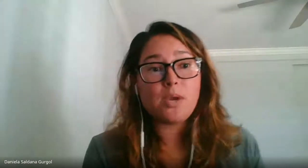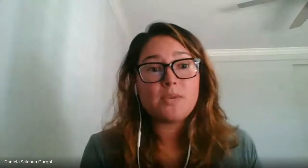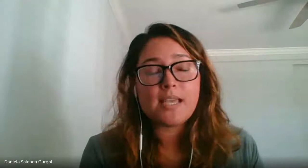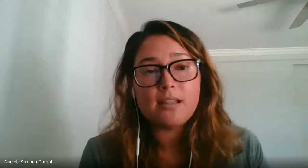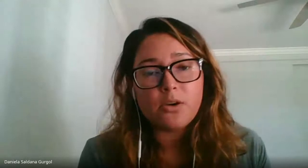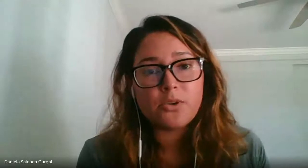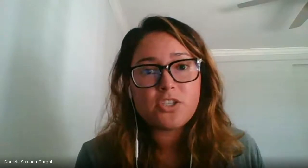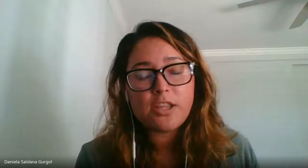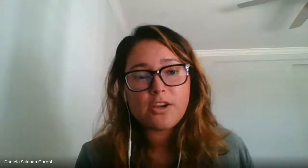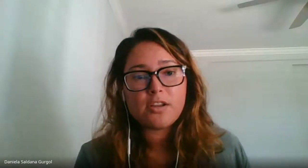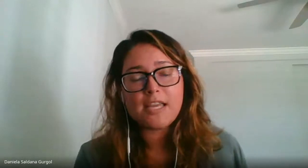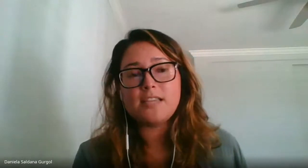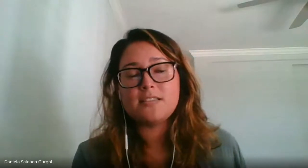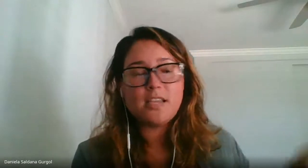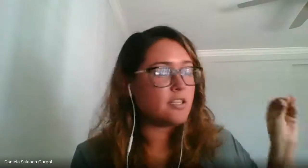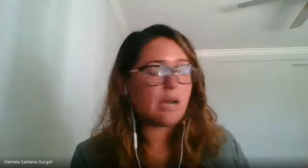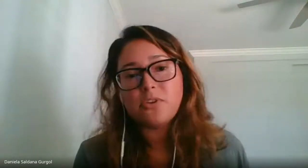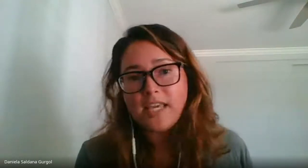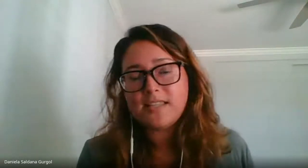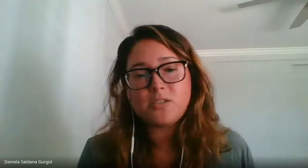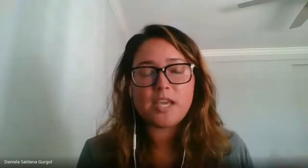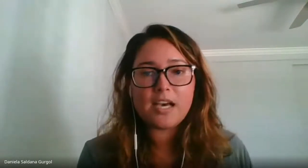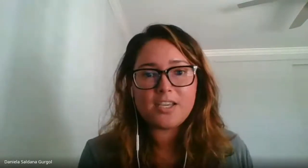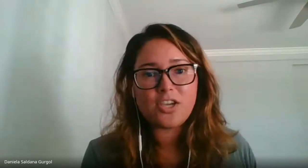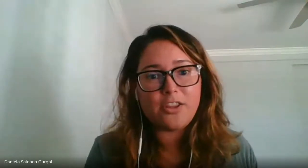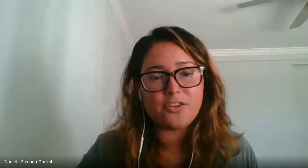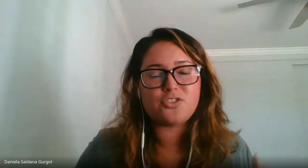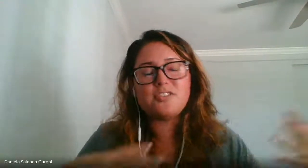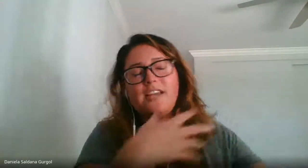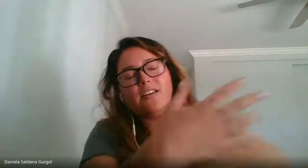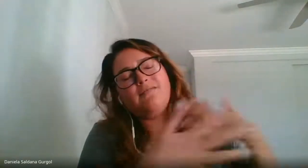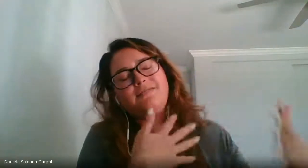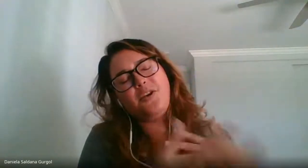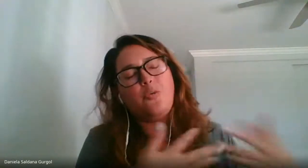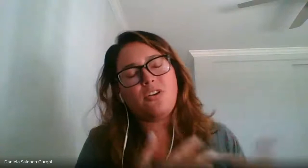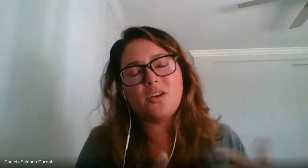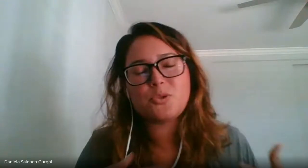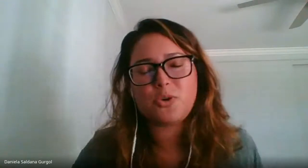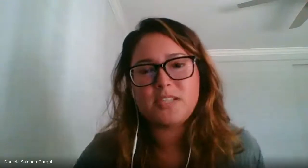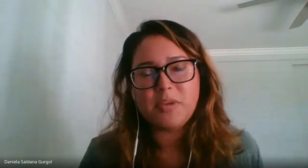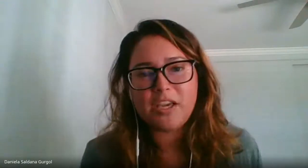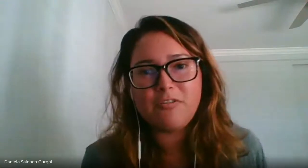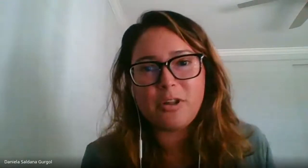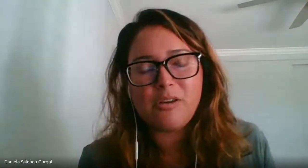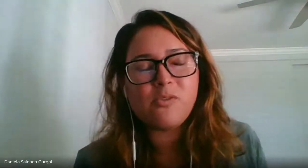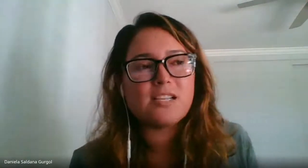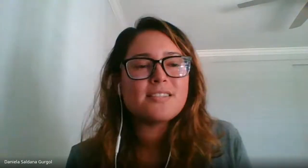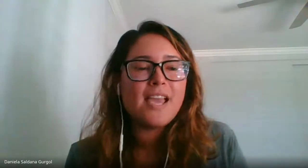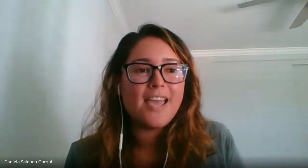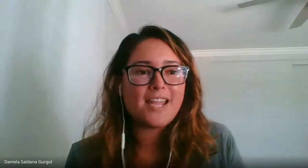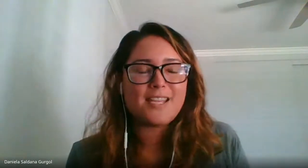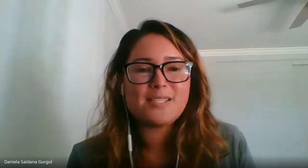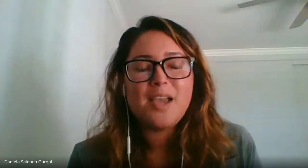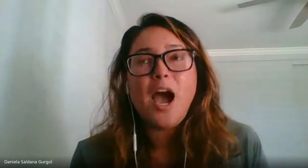and so the way we say hello to each other, it's double kisses, we hug each other. There's just like close proximity of our loved